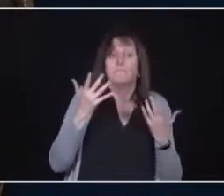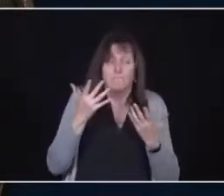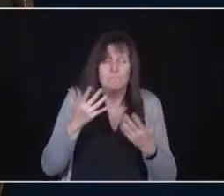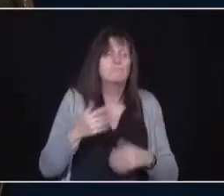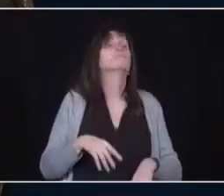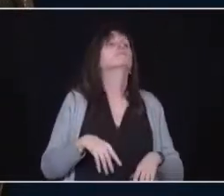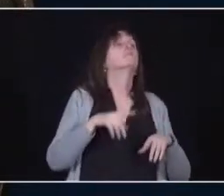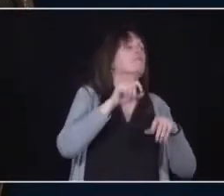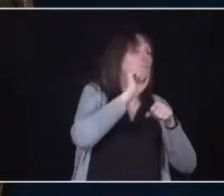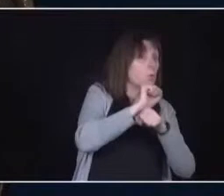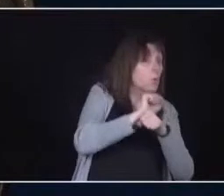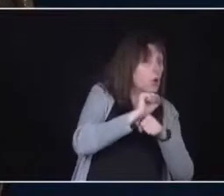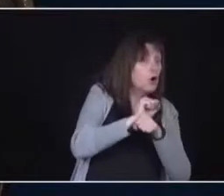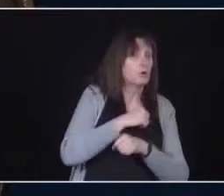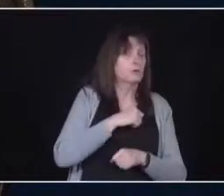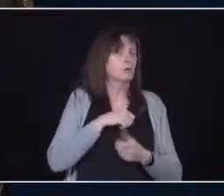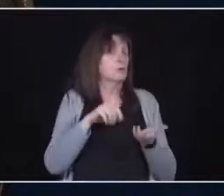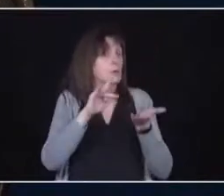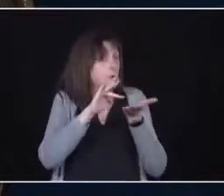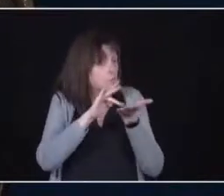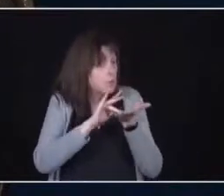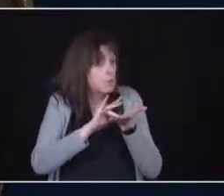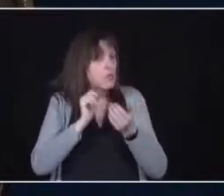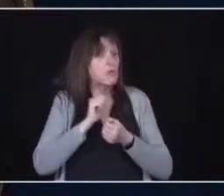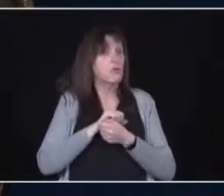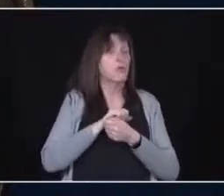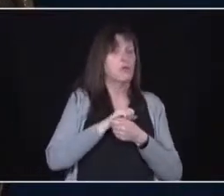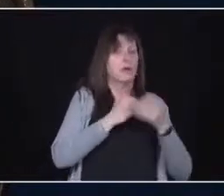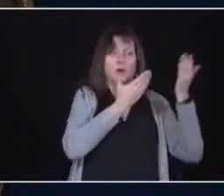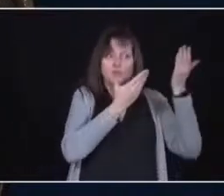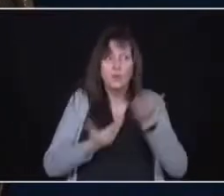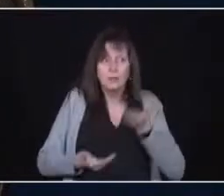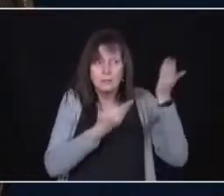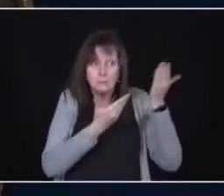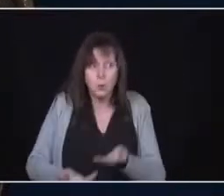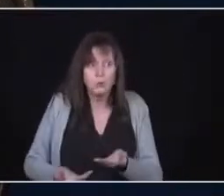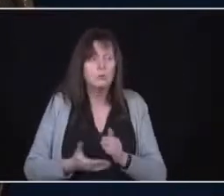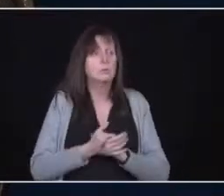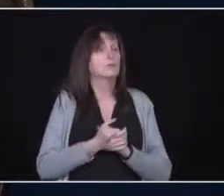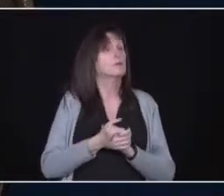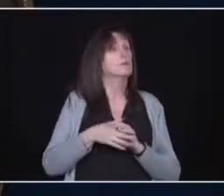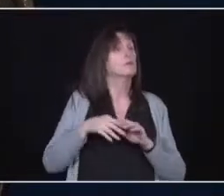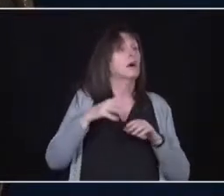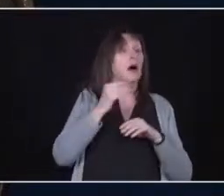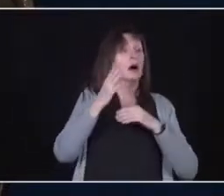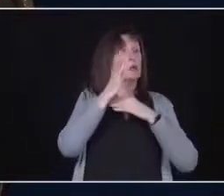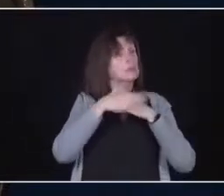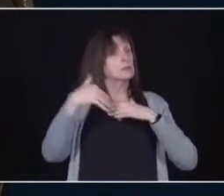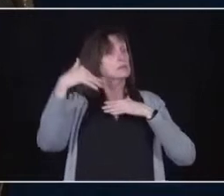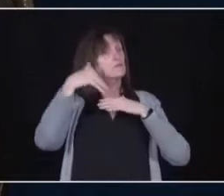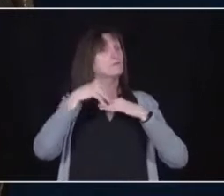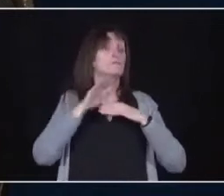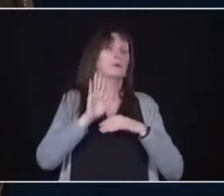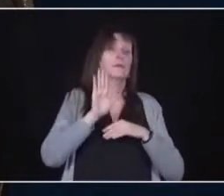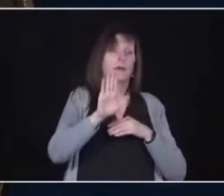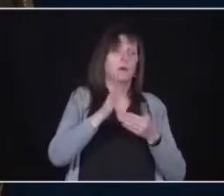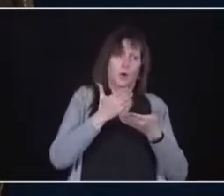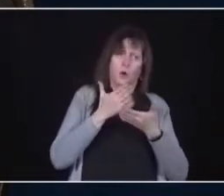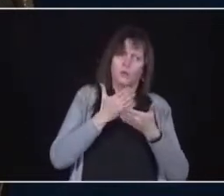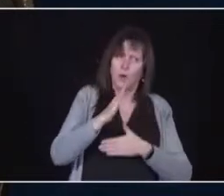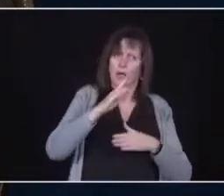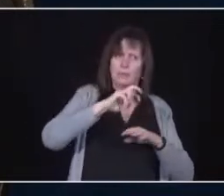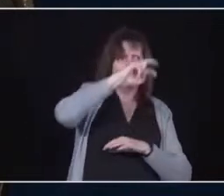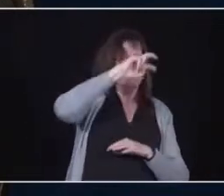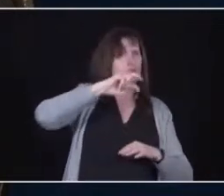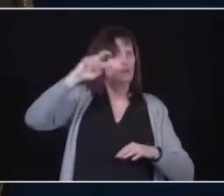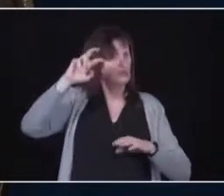care, transportation of goods, and exercising Indigenous treaty rights. Should an individual not have a valid